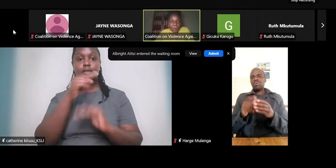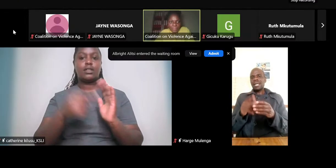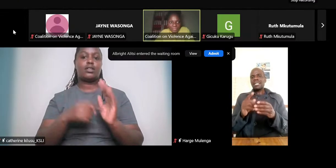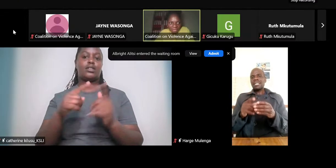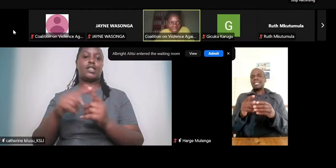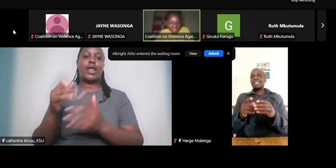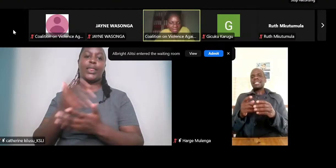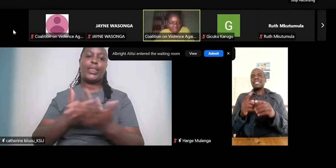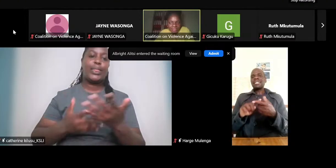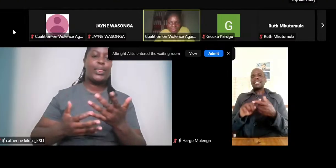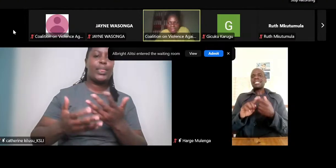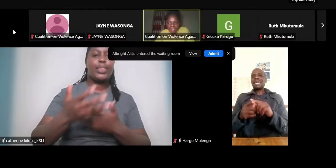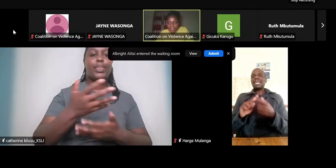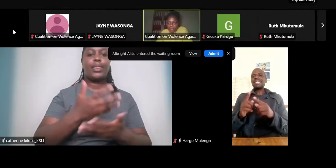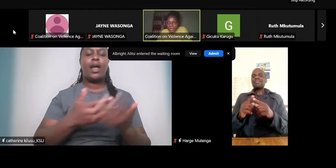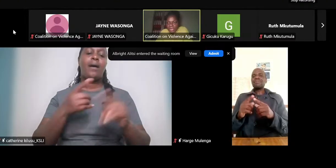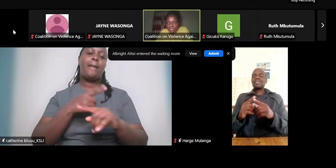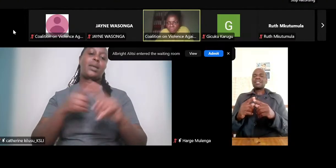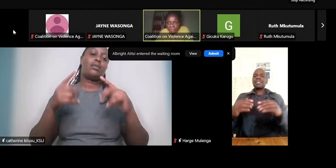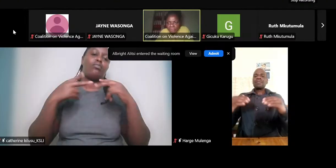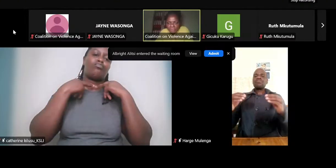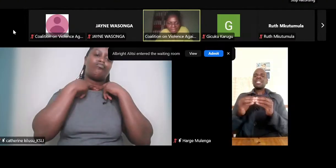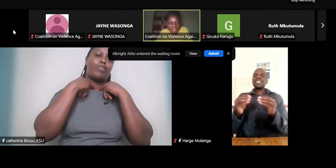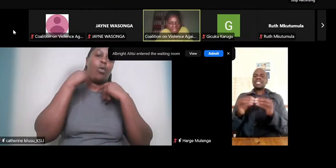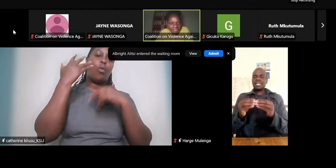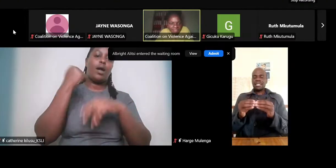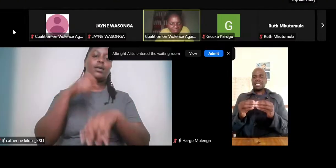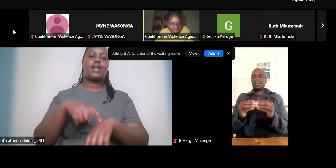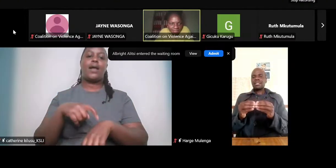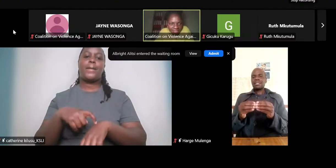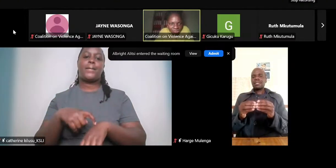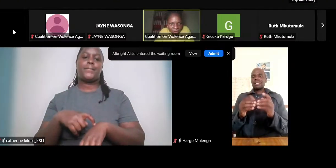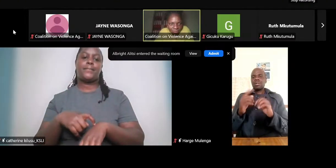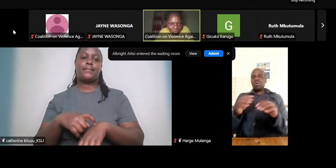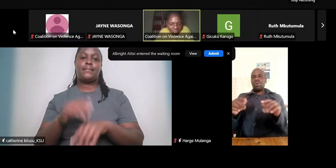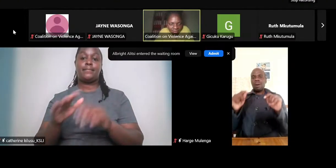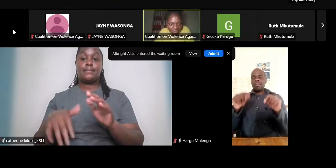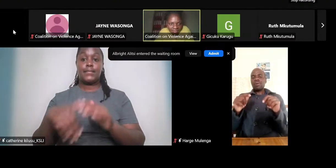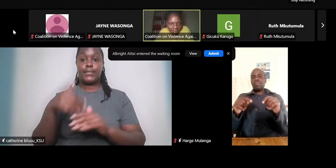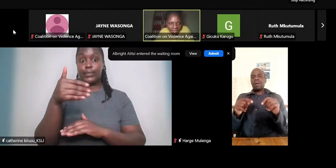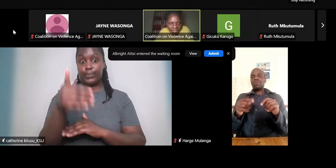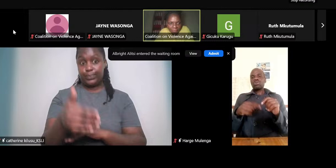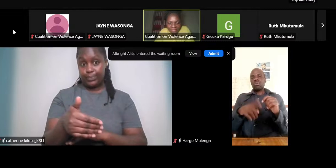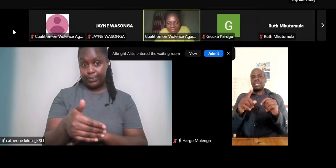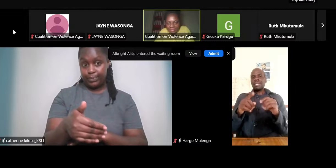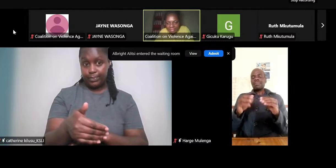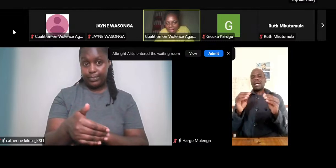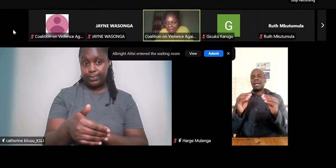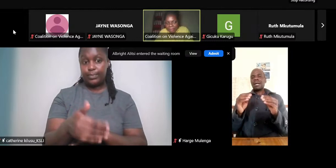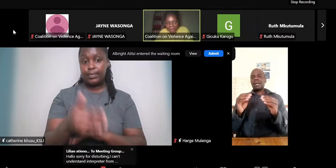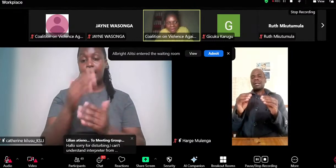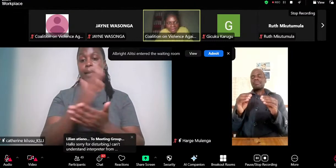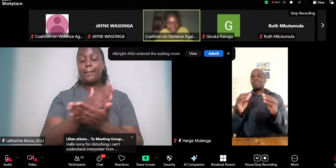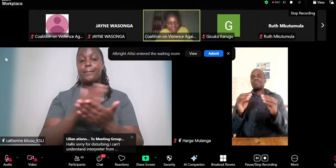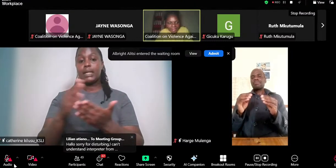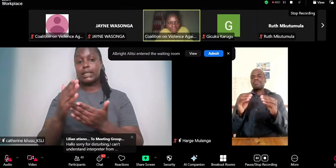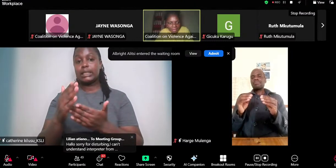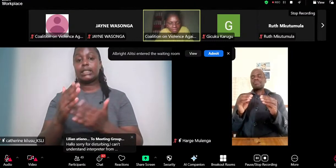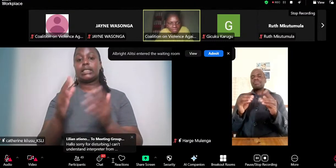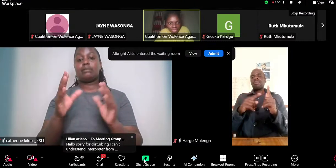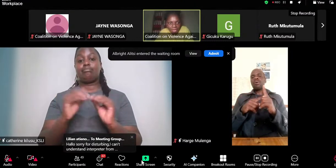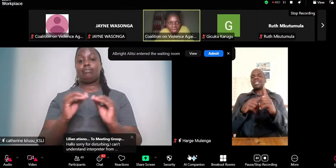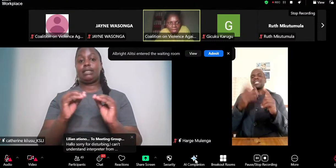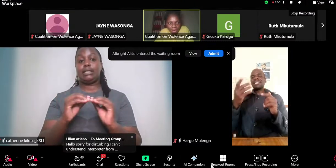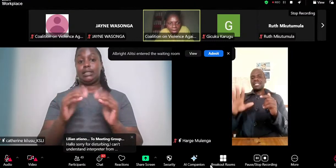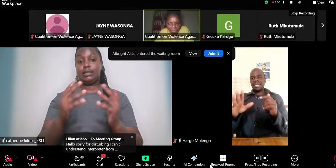is constraining us. So we are going to move to the next session or the next segment of this parallel